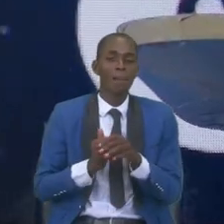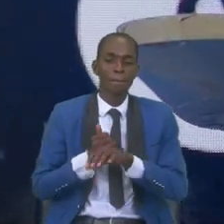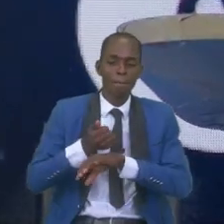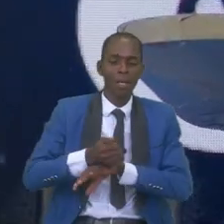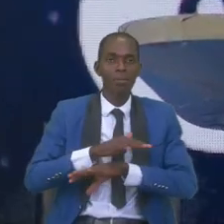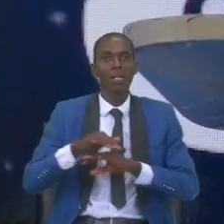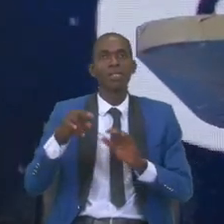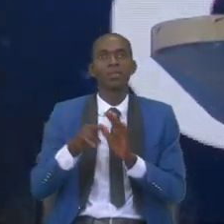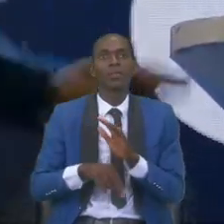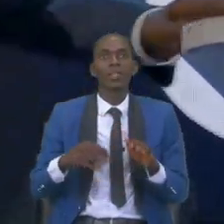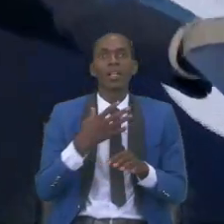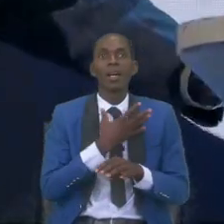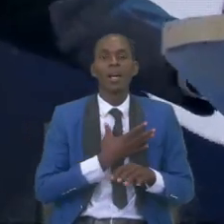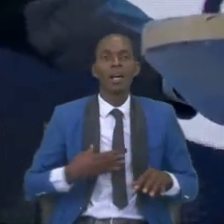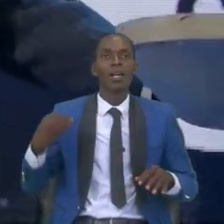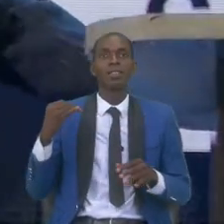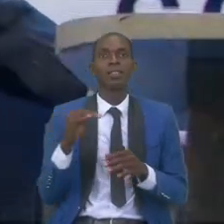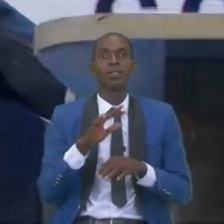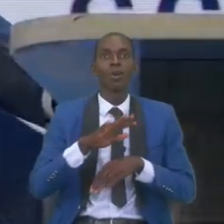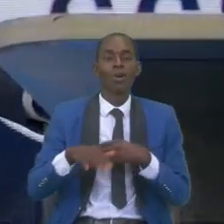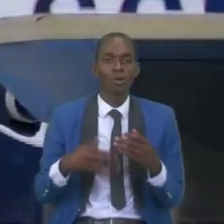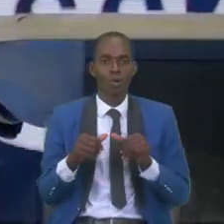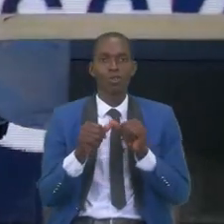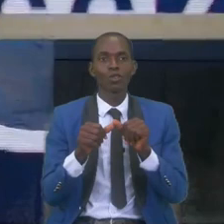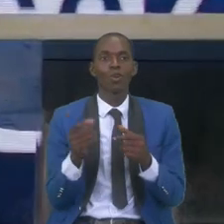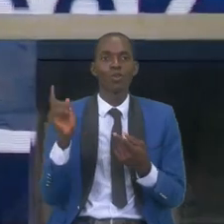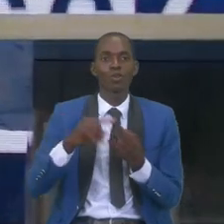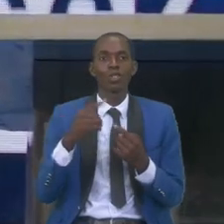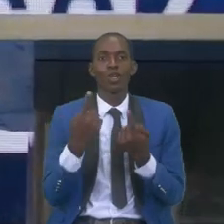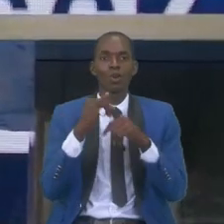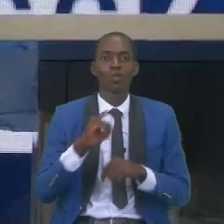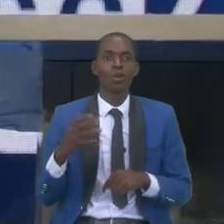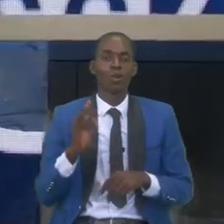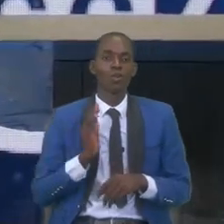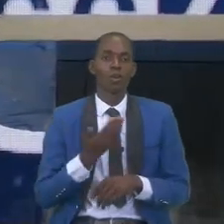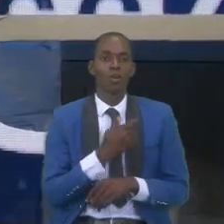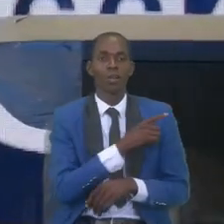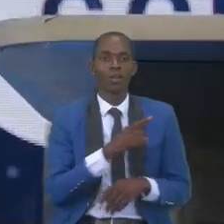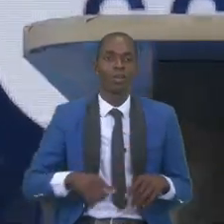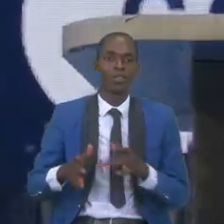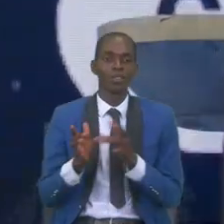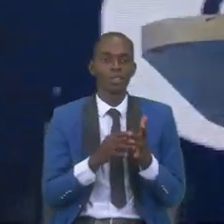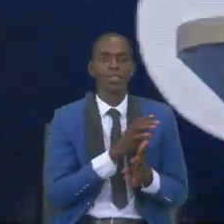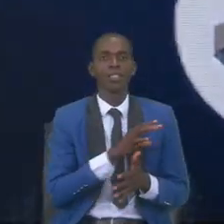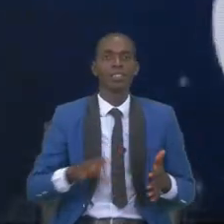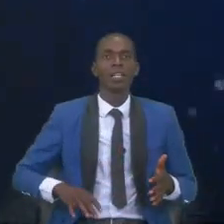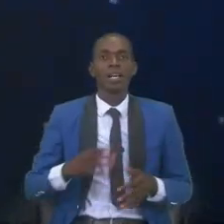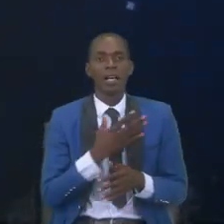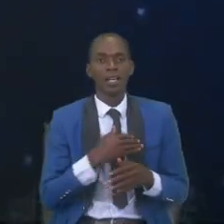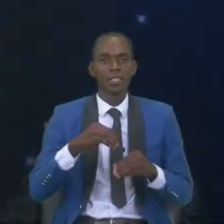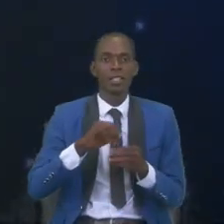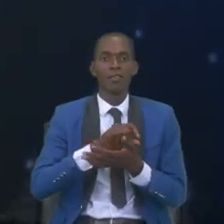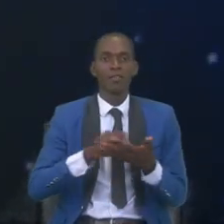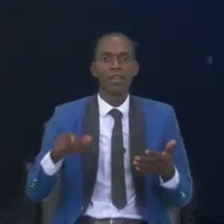as we continue unto the coming of our Lord Jesus Christ. And then in verse